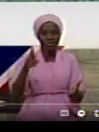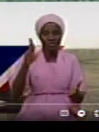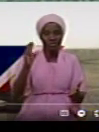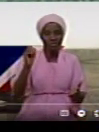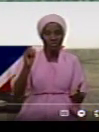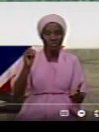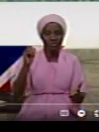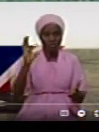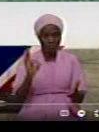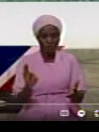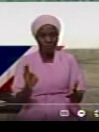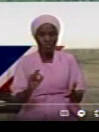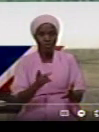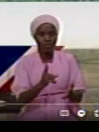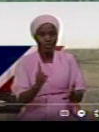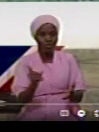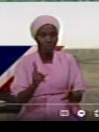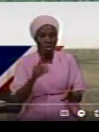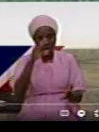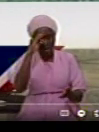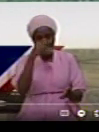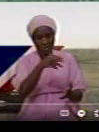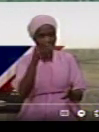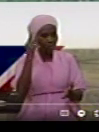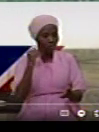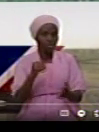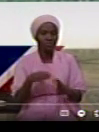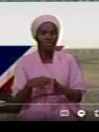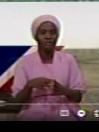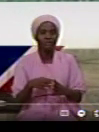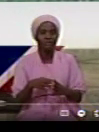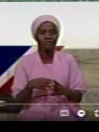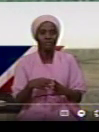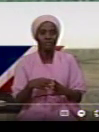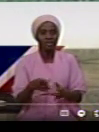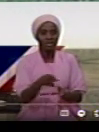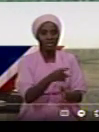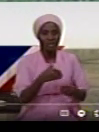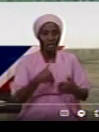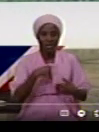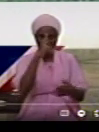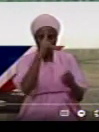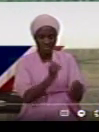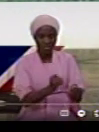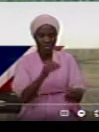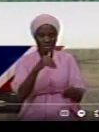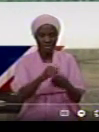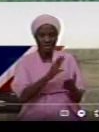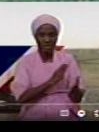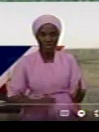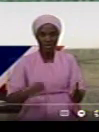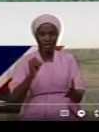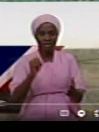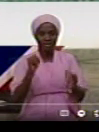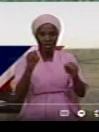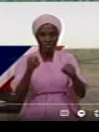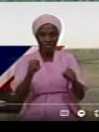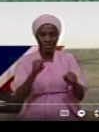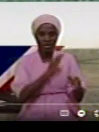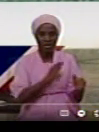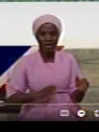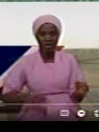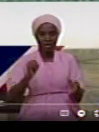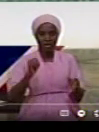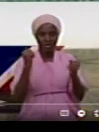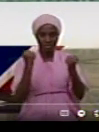faith in Christ's ability, Christ's power, and Christ's